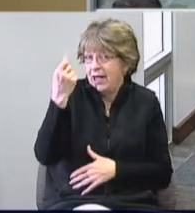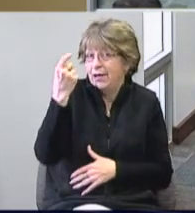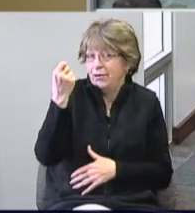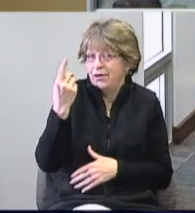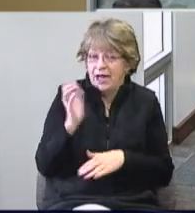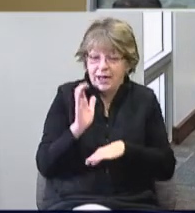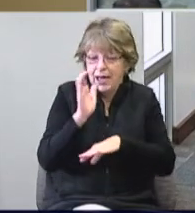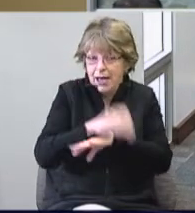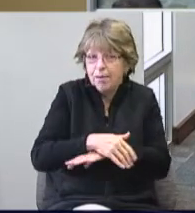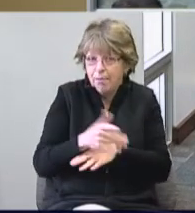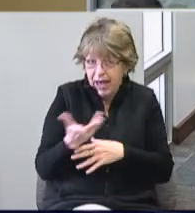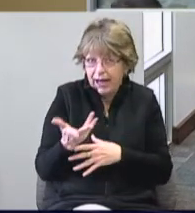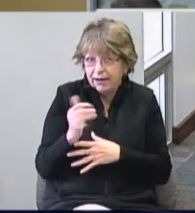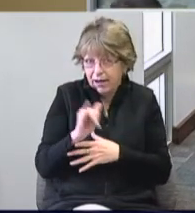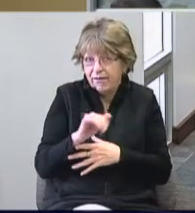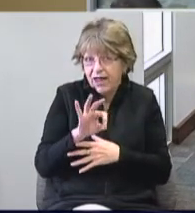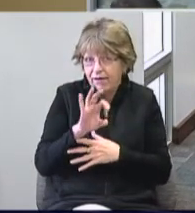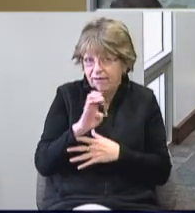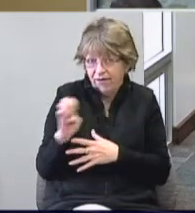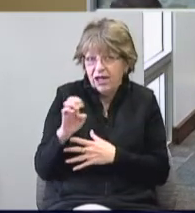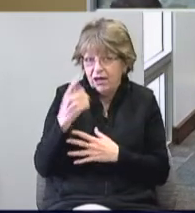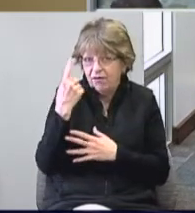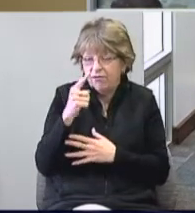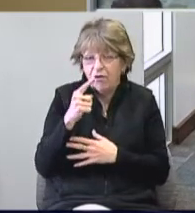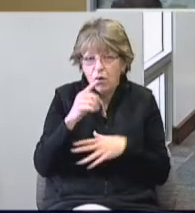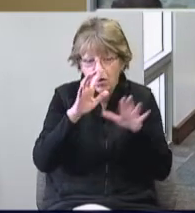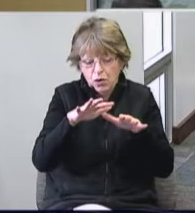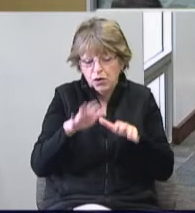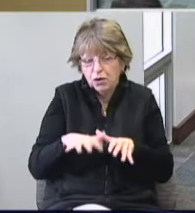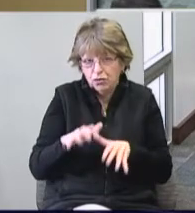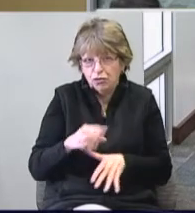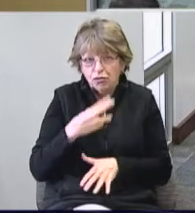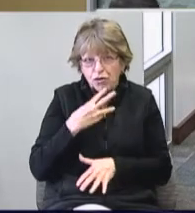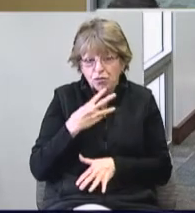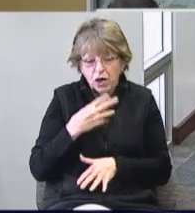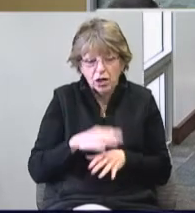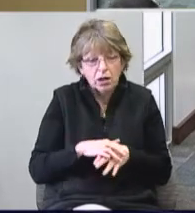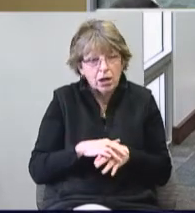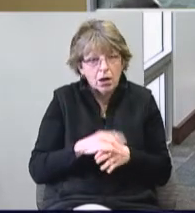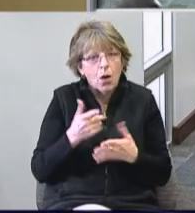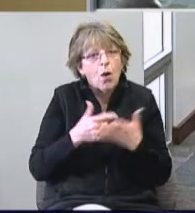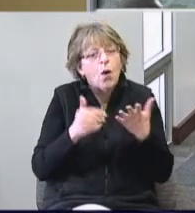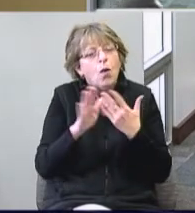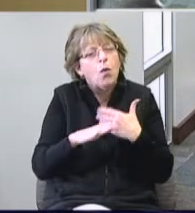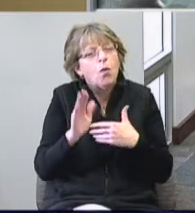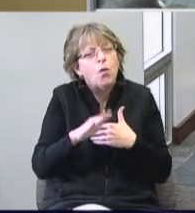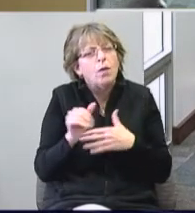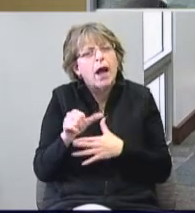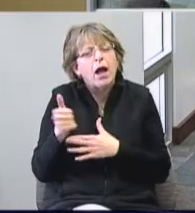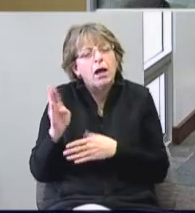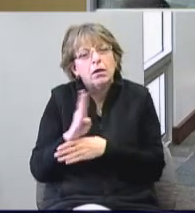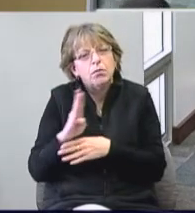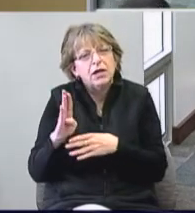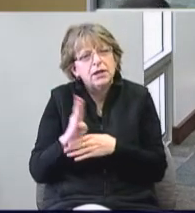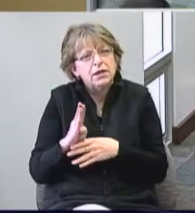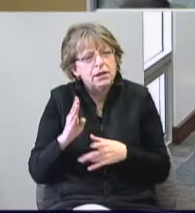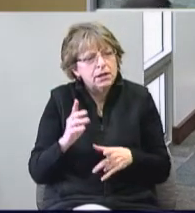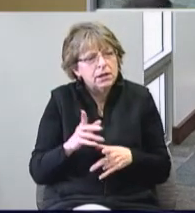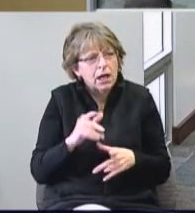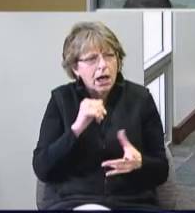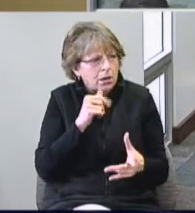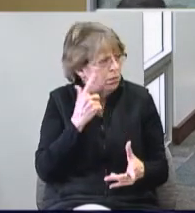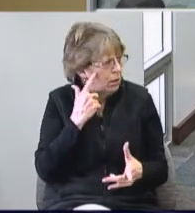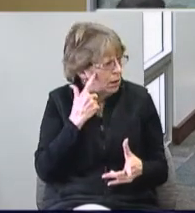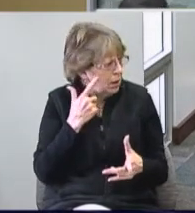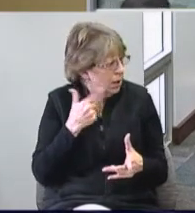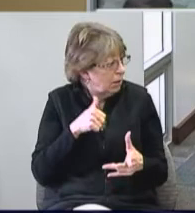that fee on them. So What about the rest of the businesses? When are you planning on doing a mass mailing? don't believe there's a mass mailing